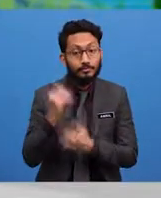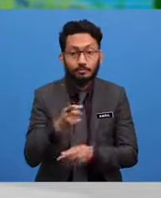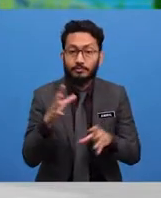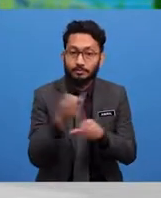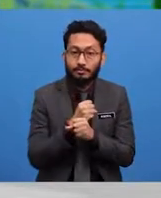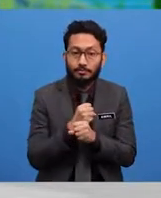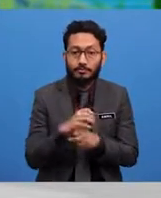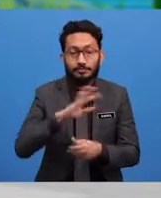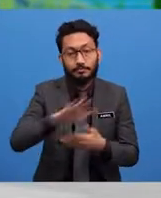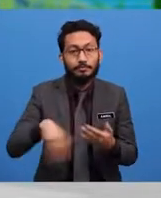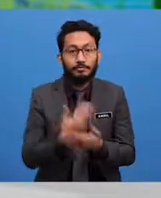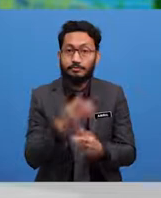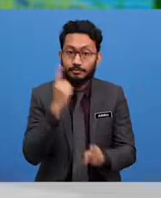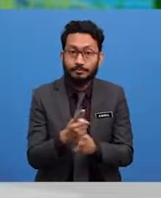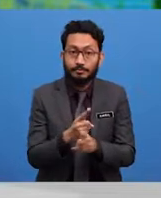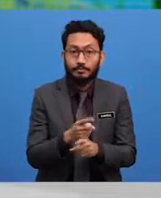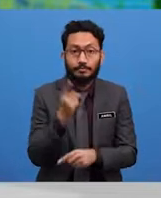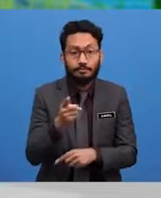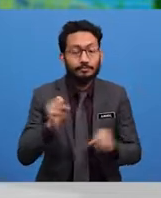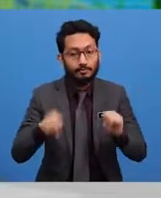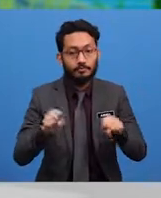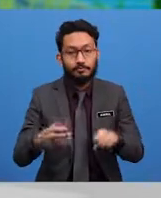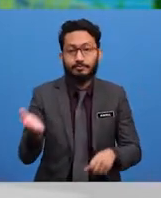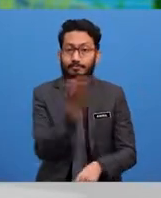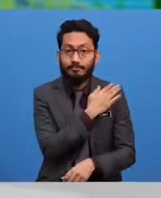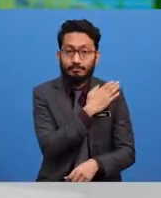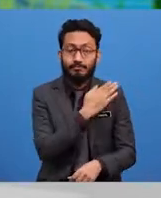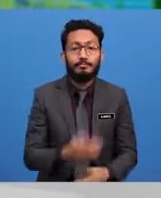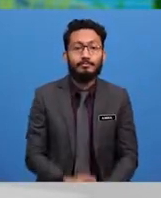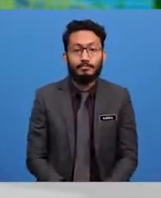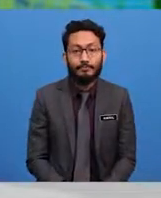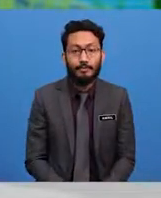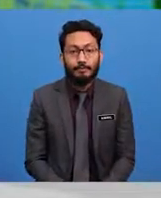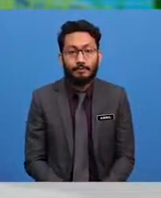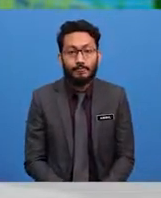all correct. You deserve a pat on your back.